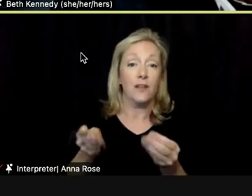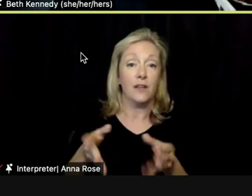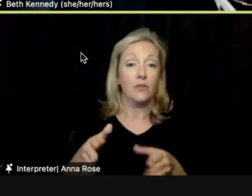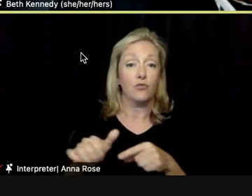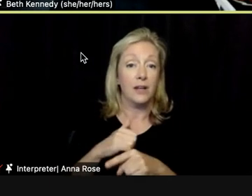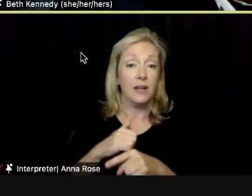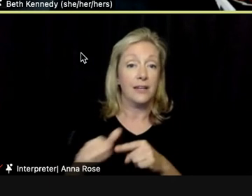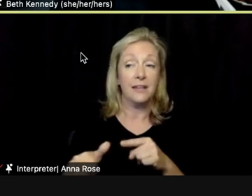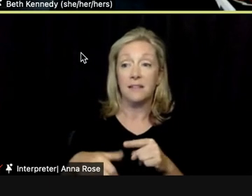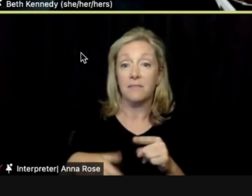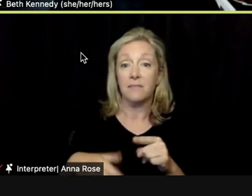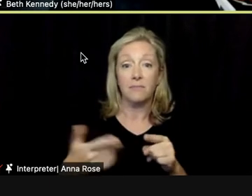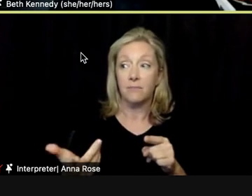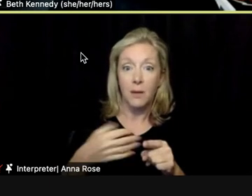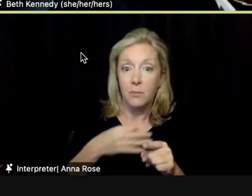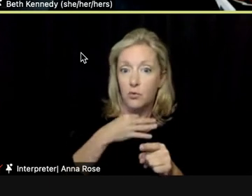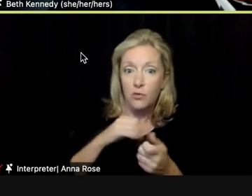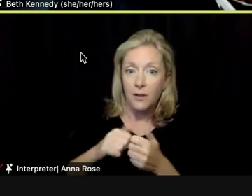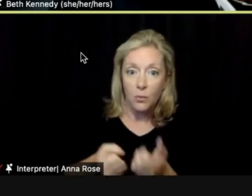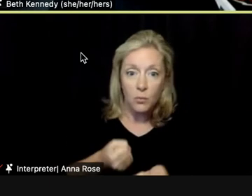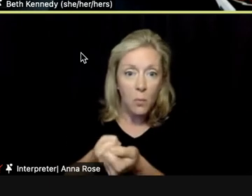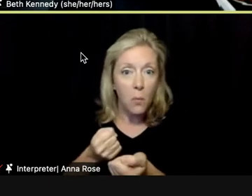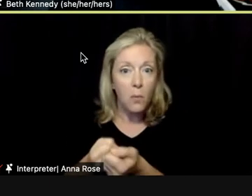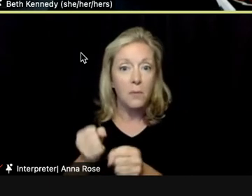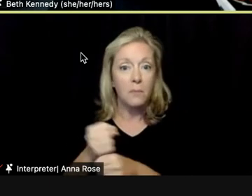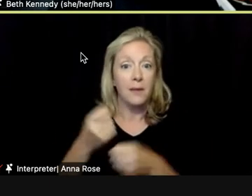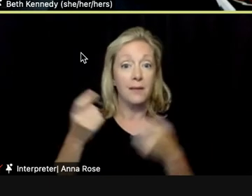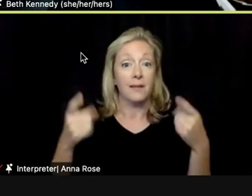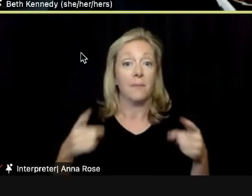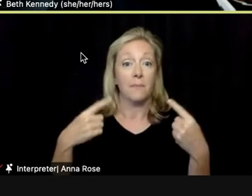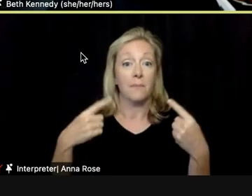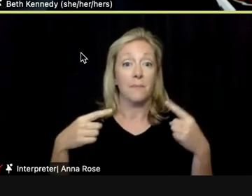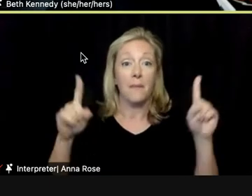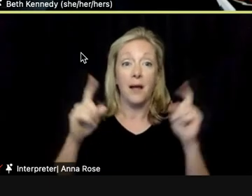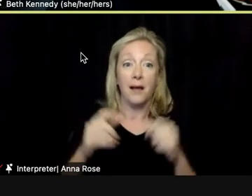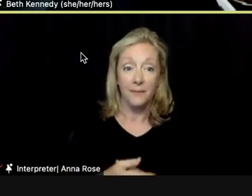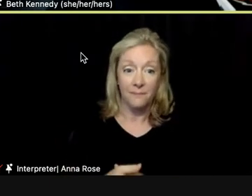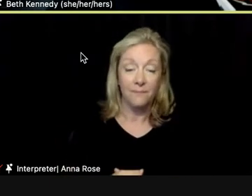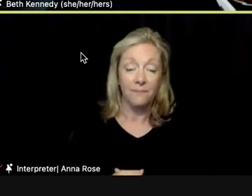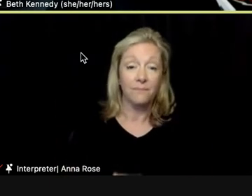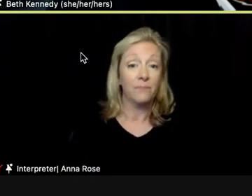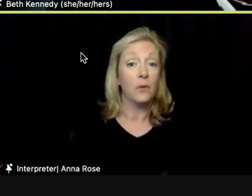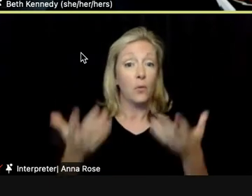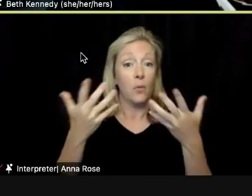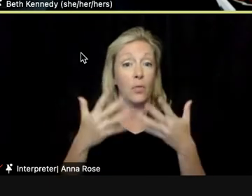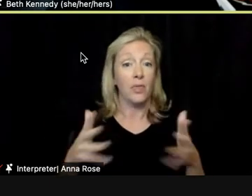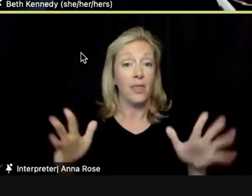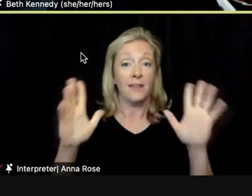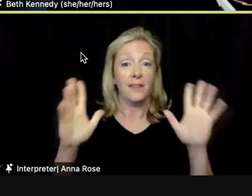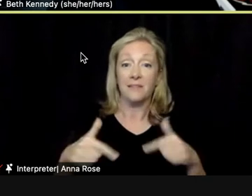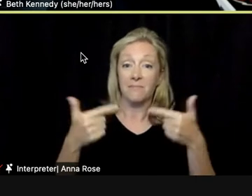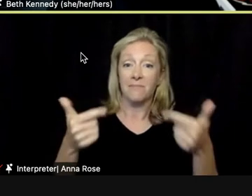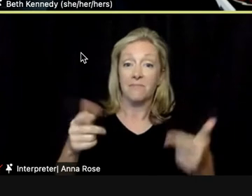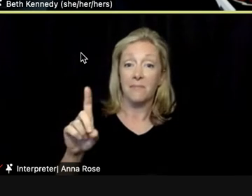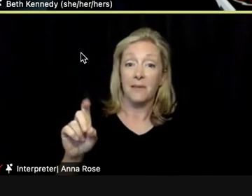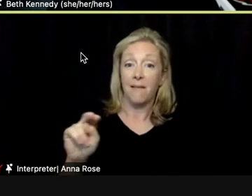help support them to make this happen. So that is it for me, Donna.